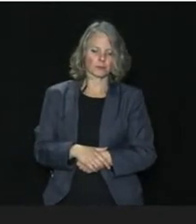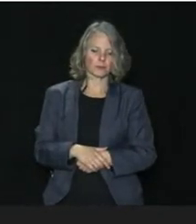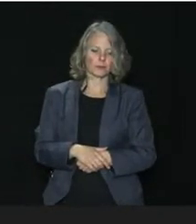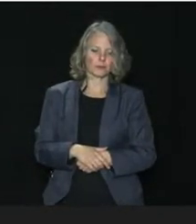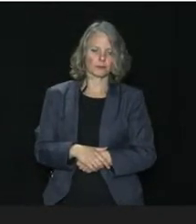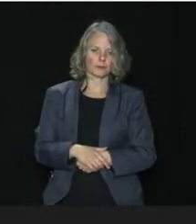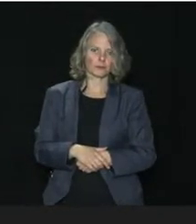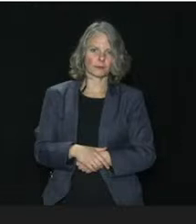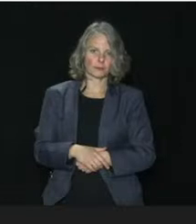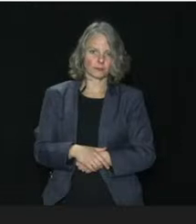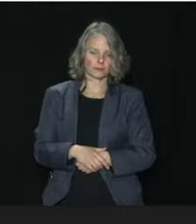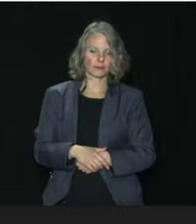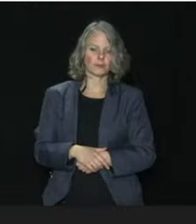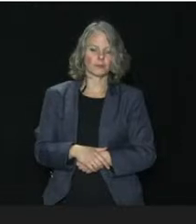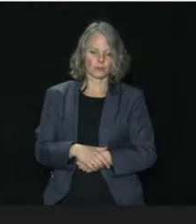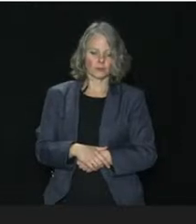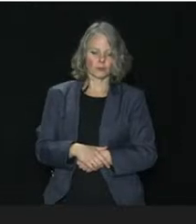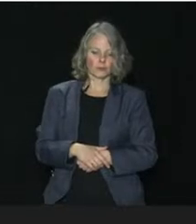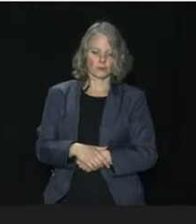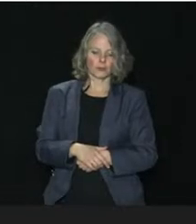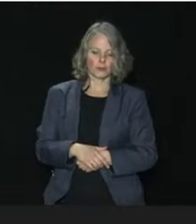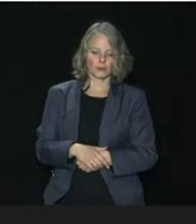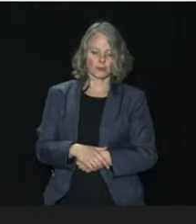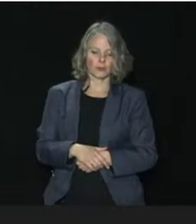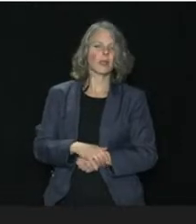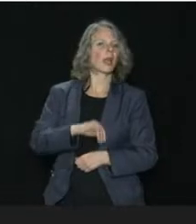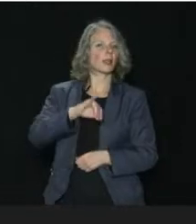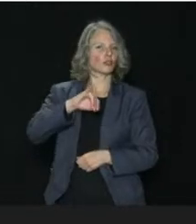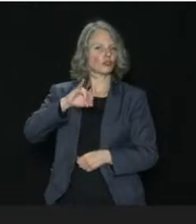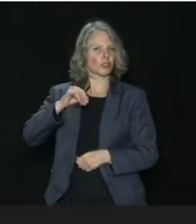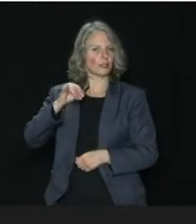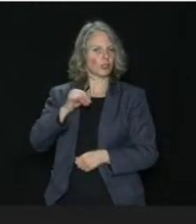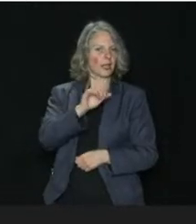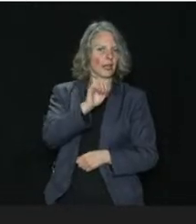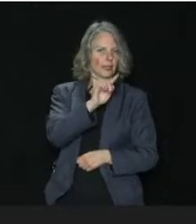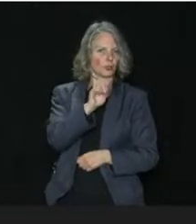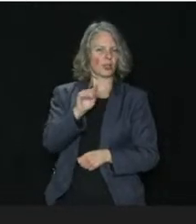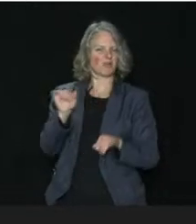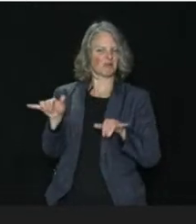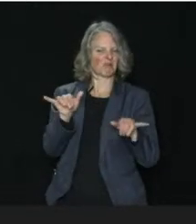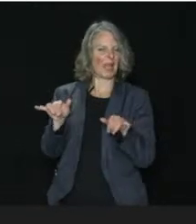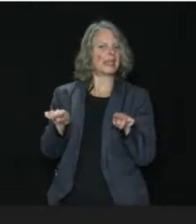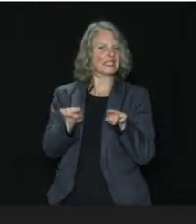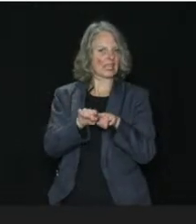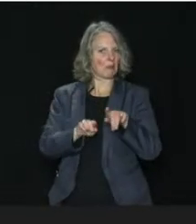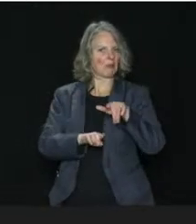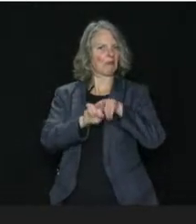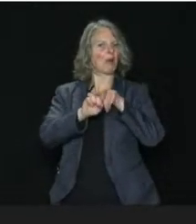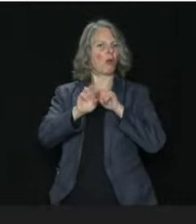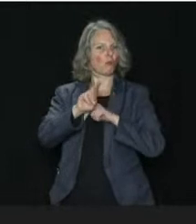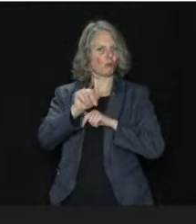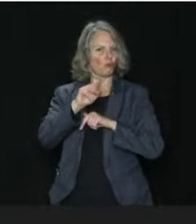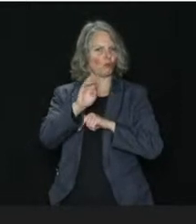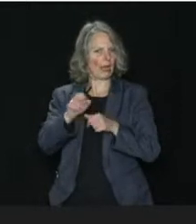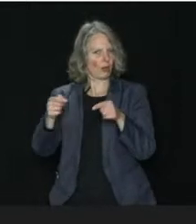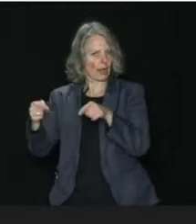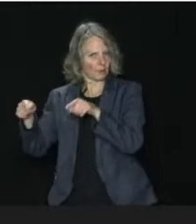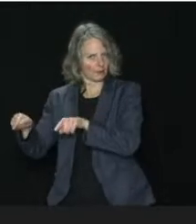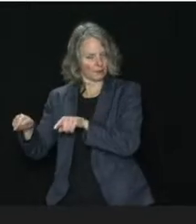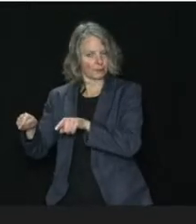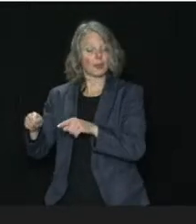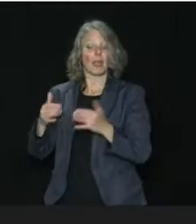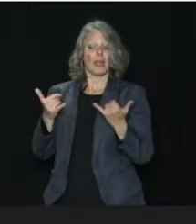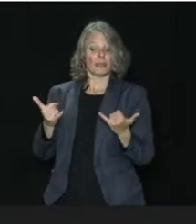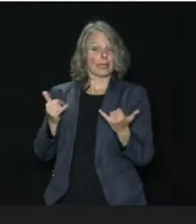or VIT, after administration of the Janssen vaccine. At this time, and based on current evidence,